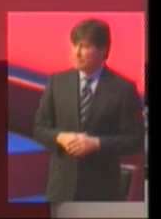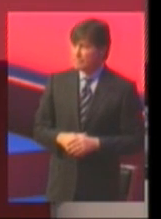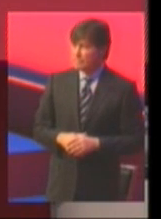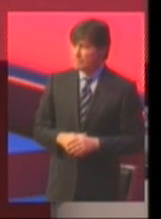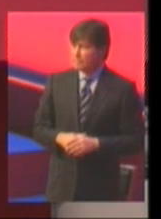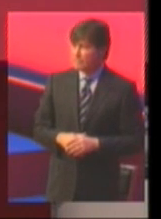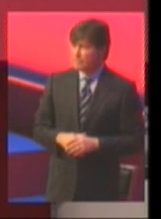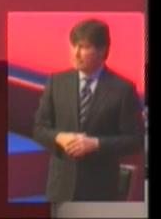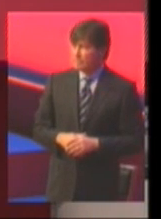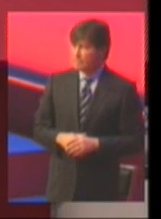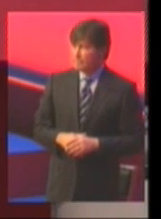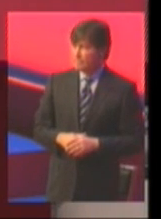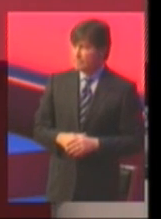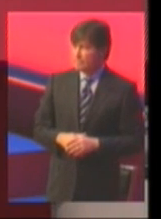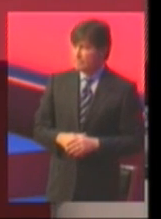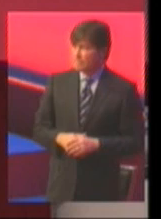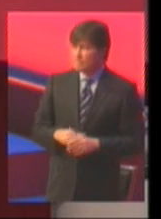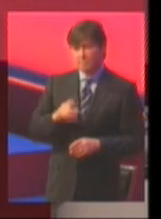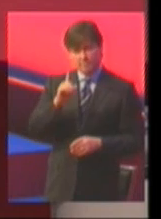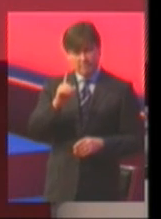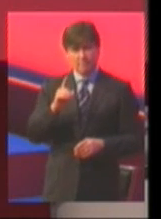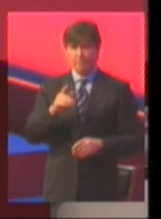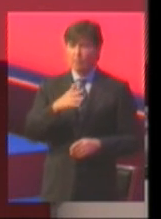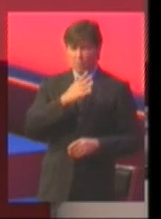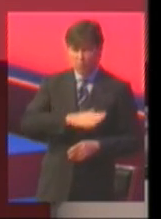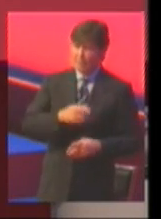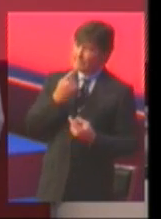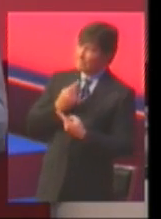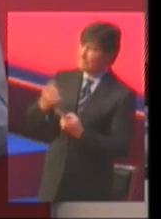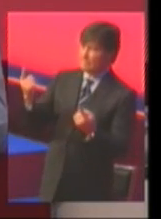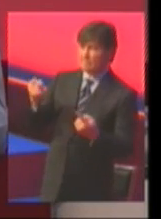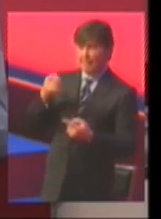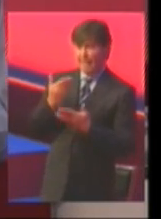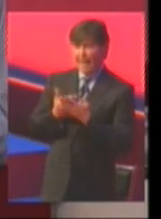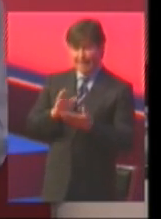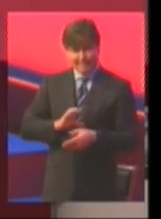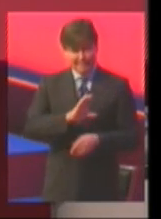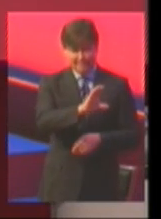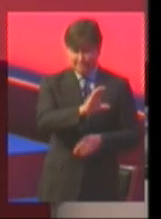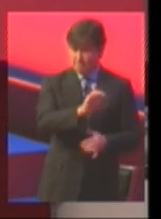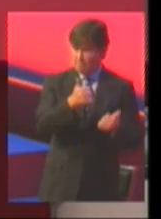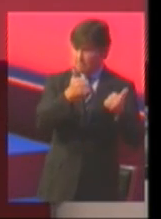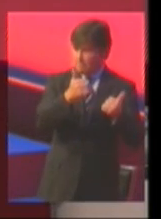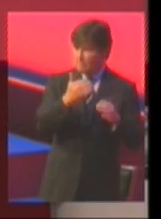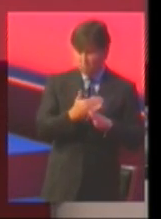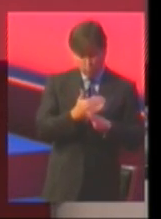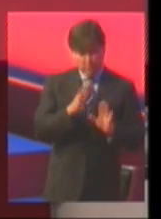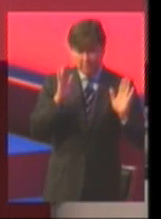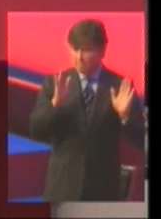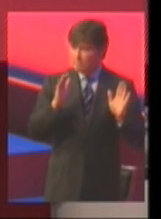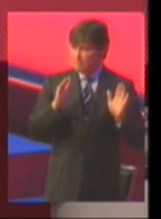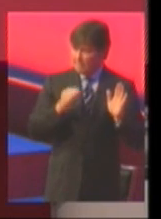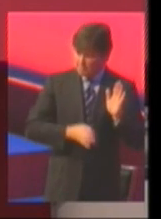But, conference, there is something else that we need to tell the cynics. That aid is working and it is making a difference. The proportion of the